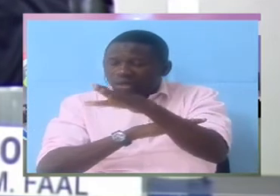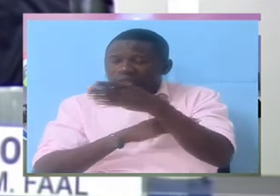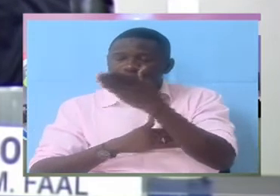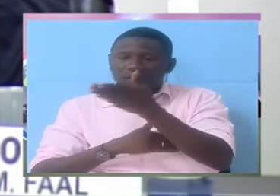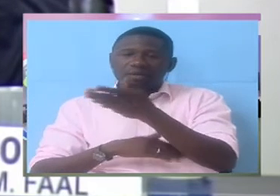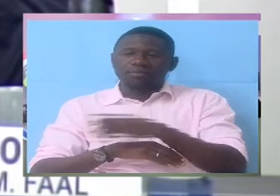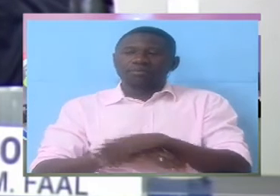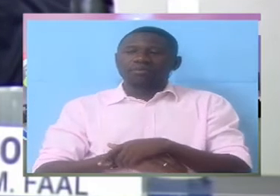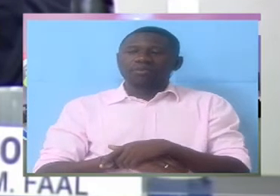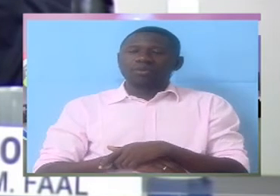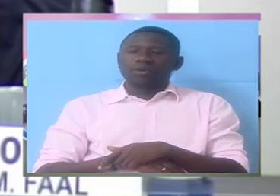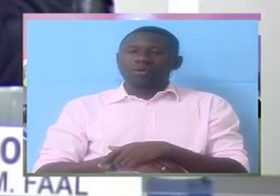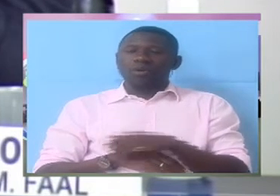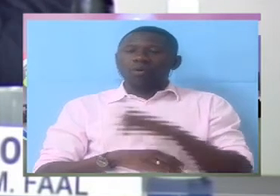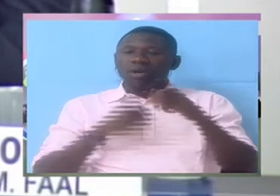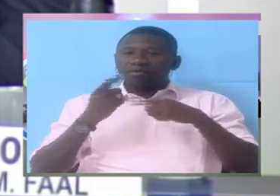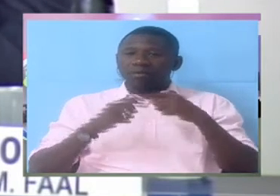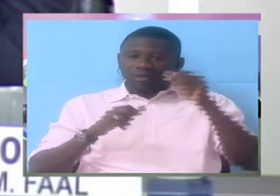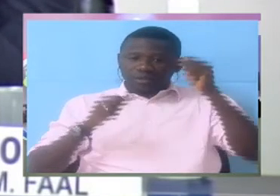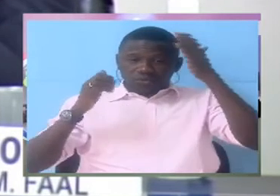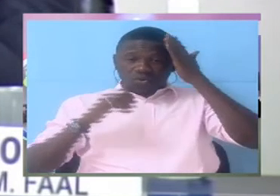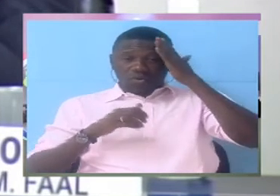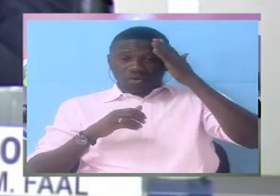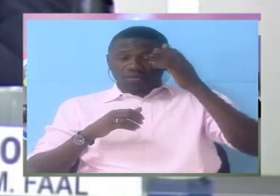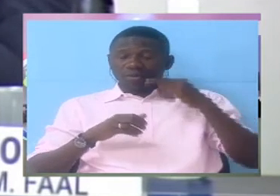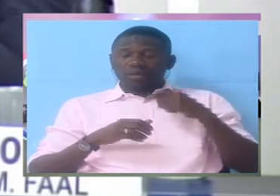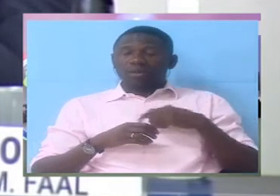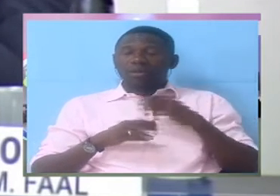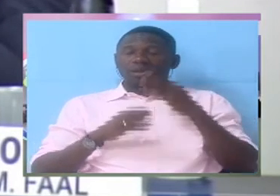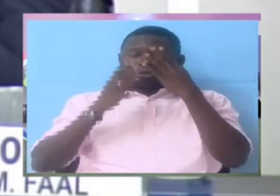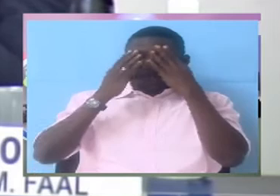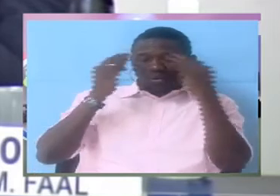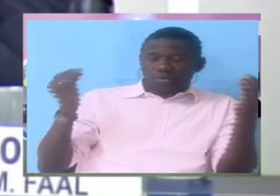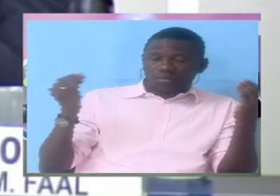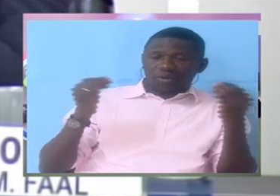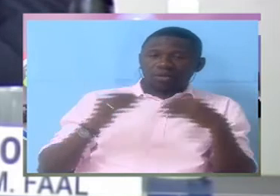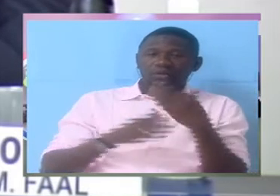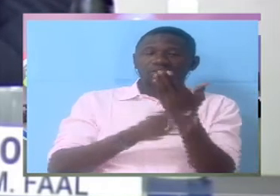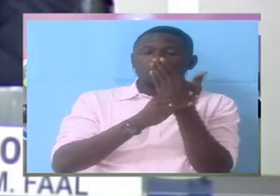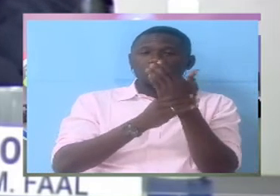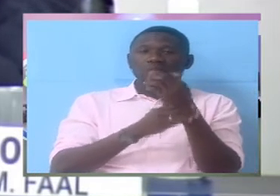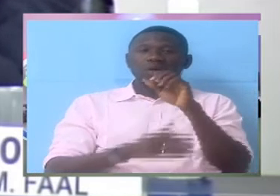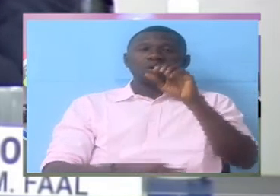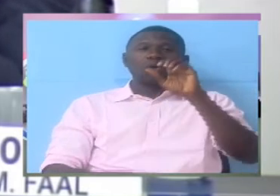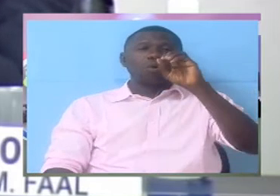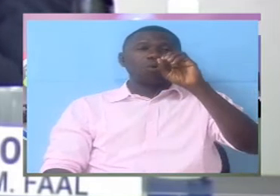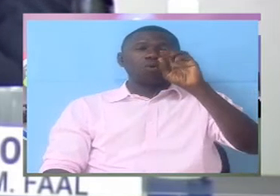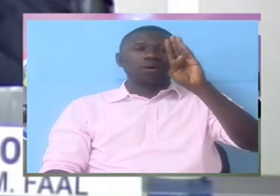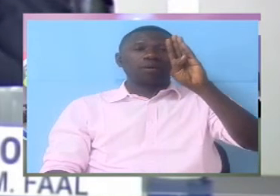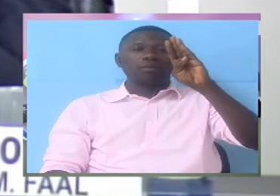mortuary. When it was discovered that I was comatose by Dr. Omar Lamin Alamin.